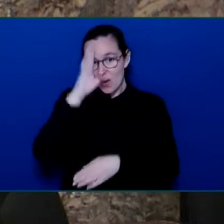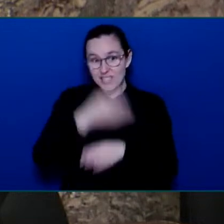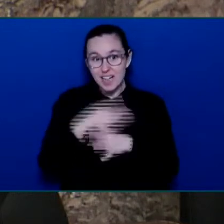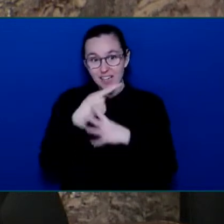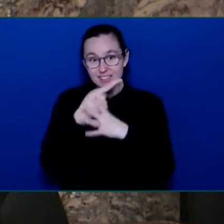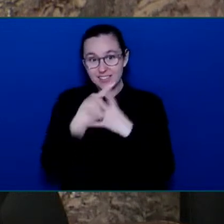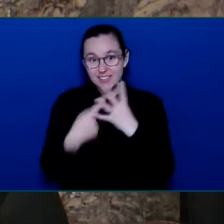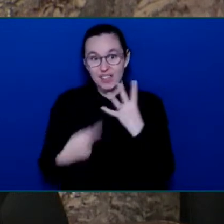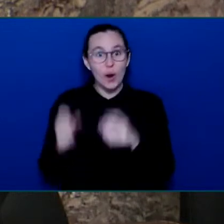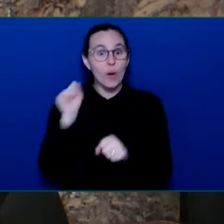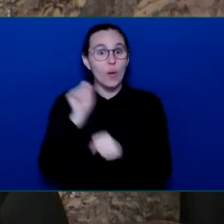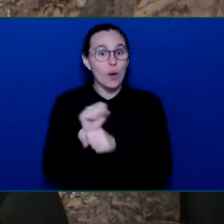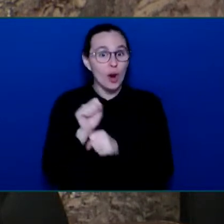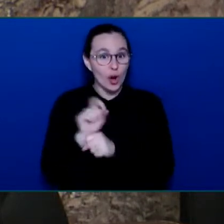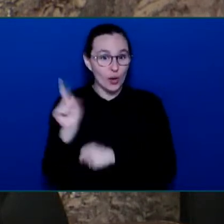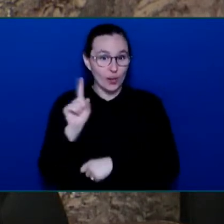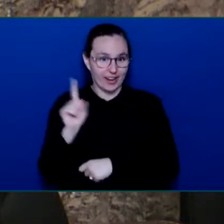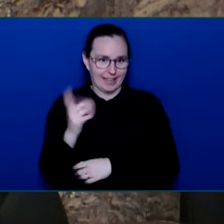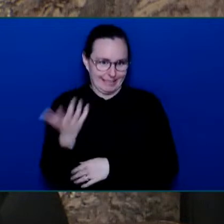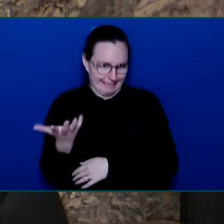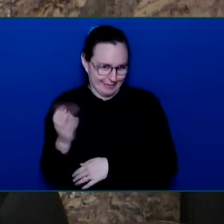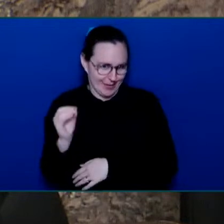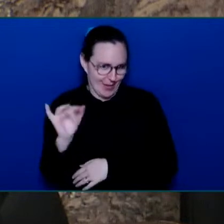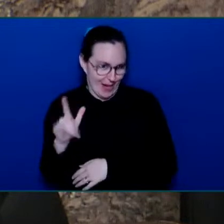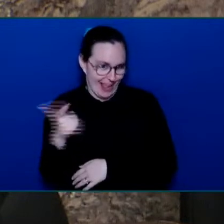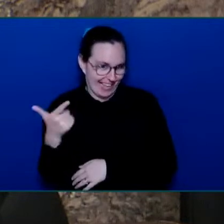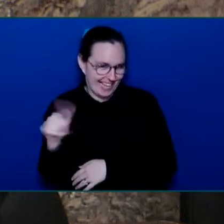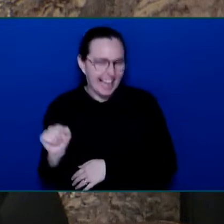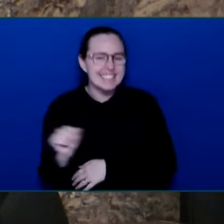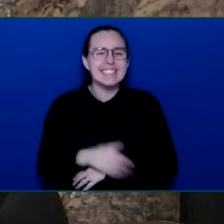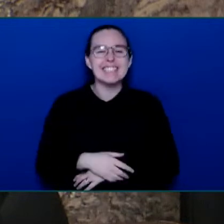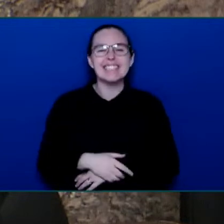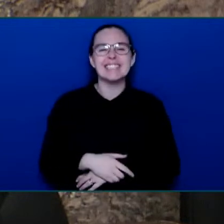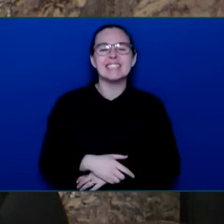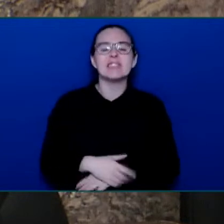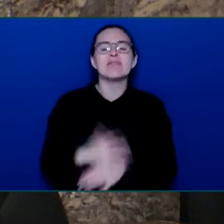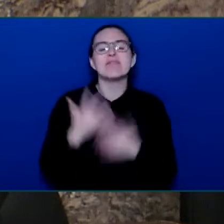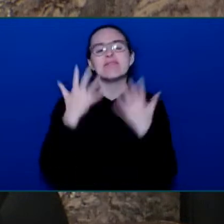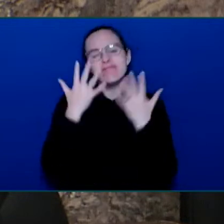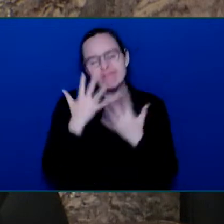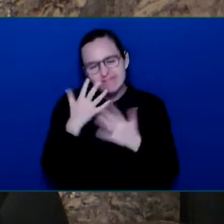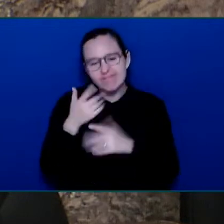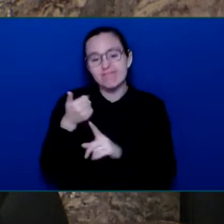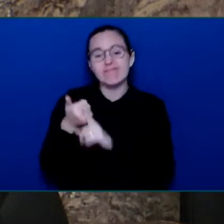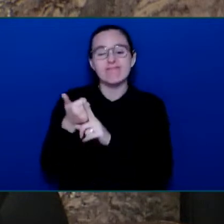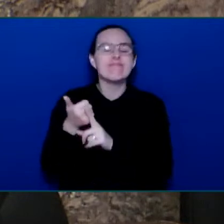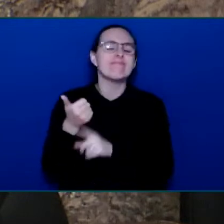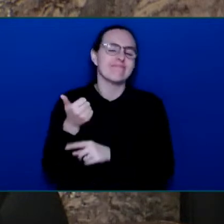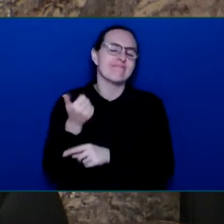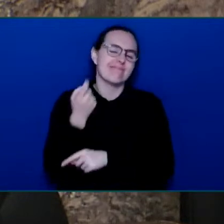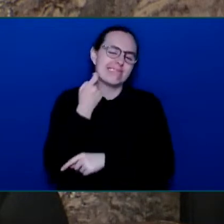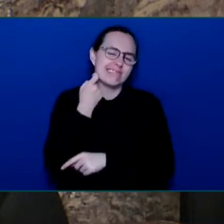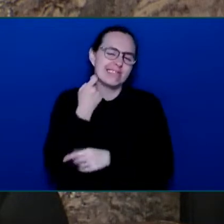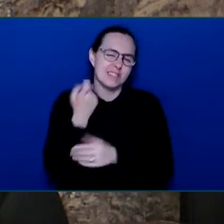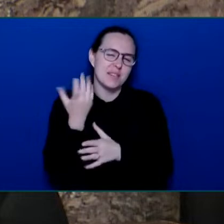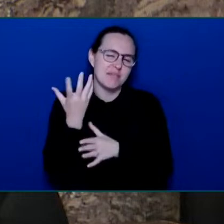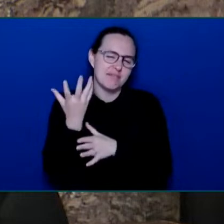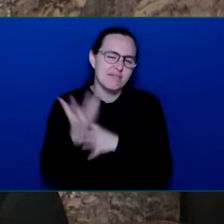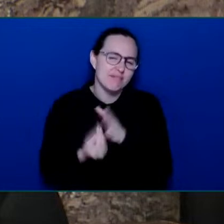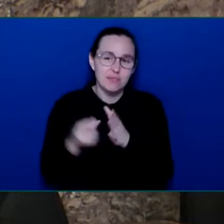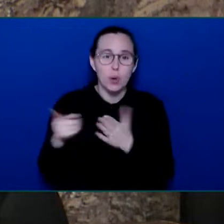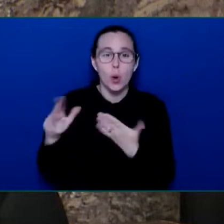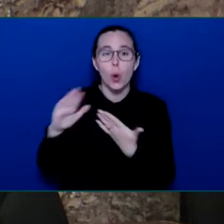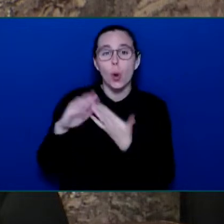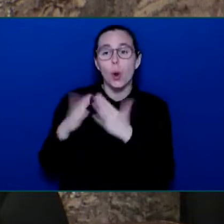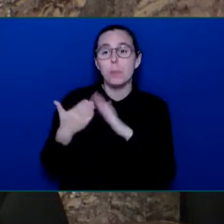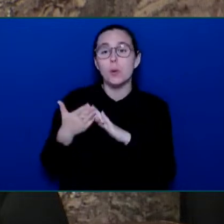passed away, leaving a huge hole in her family and in our community. And a celebration of Mary's life will be held this Saturday,